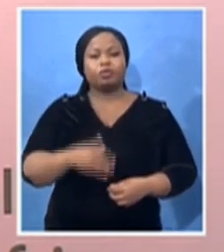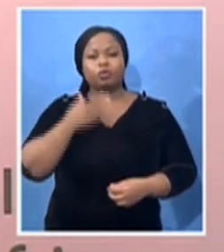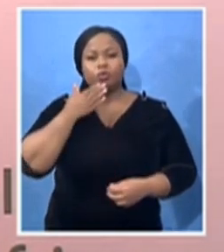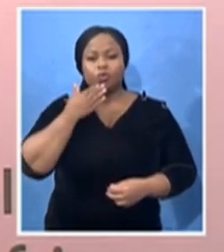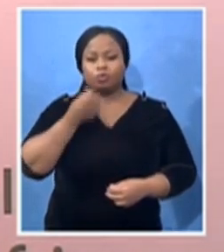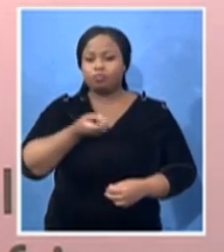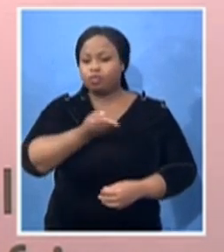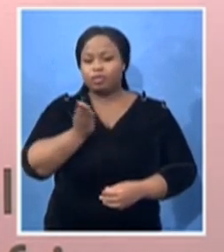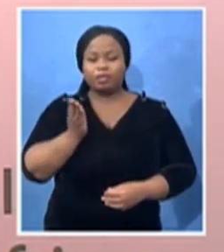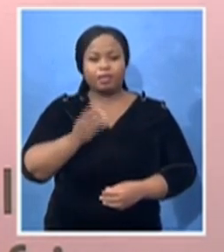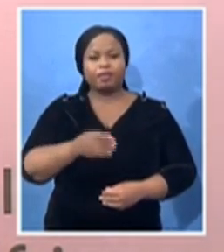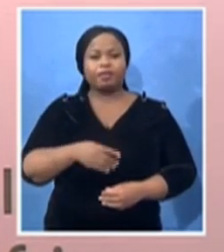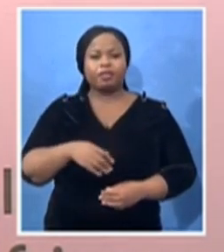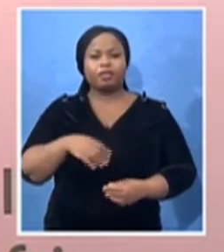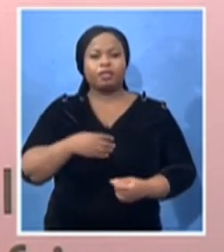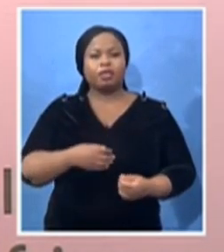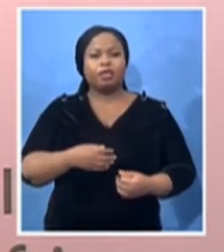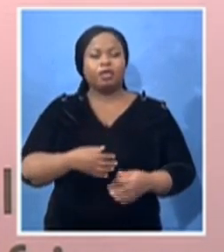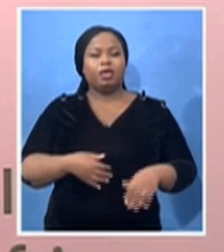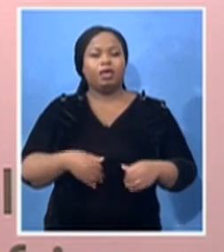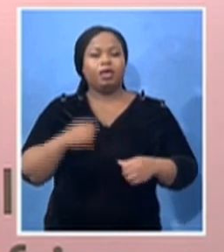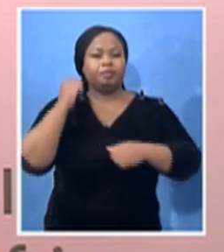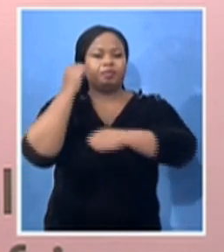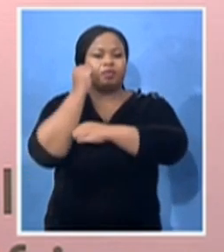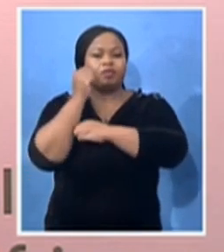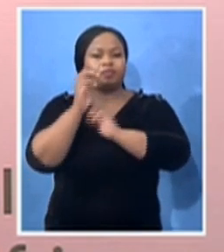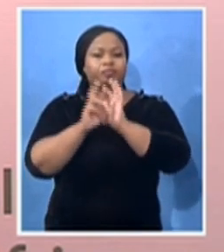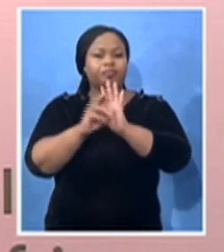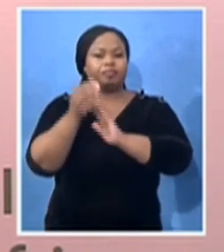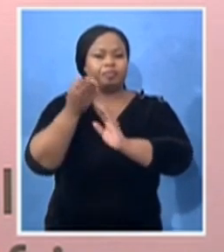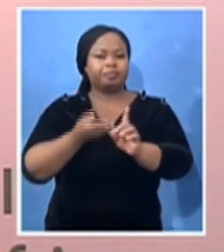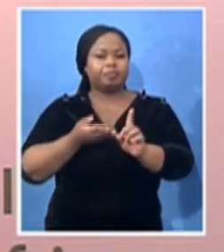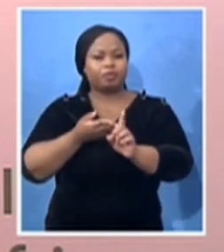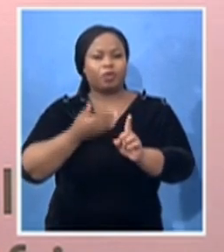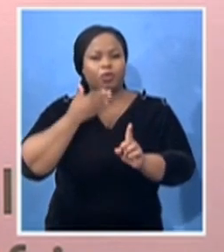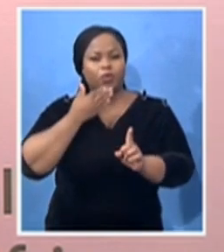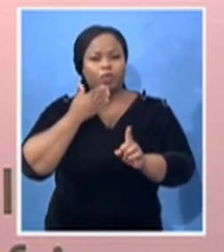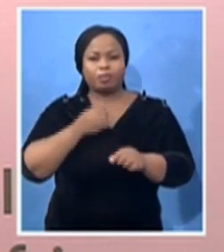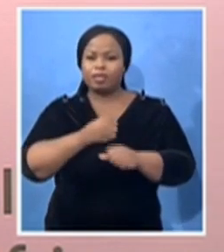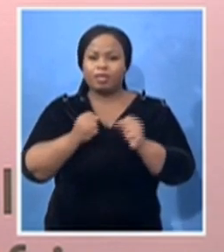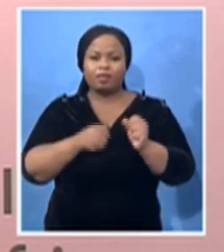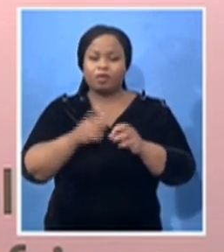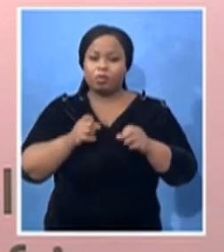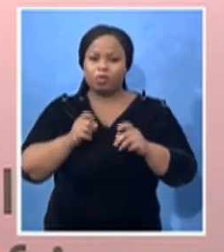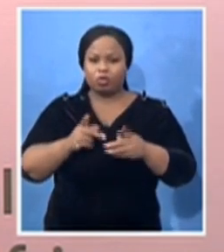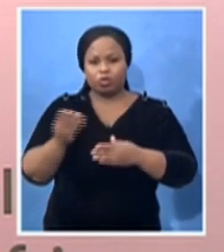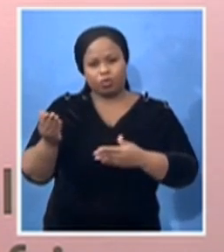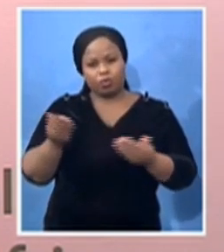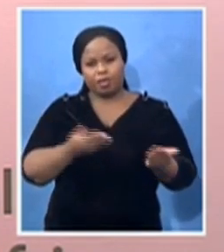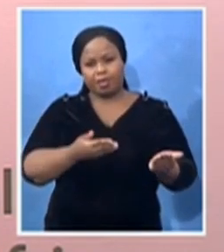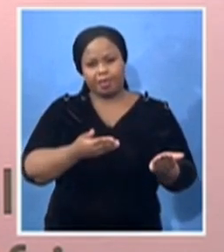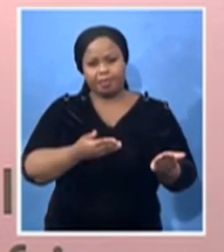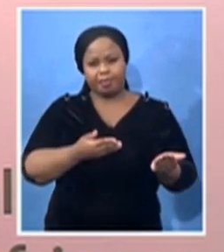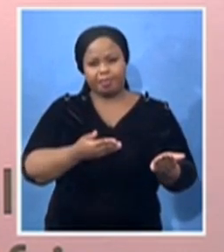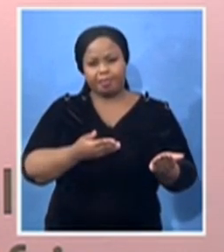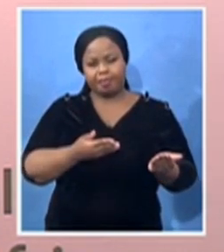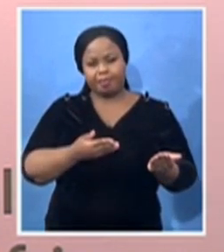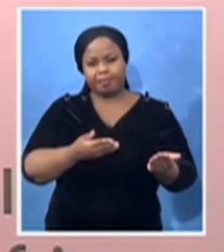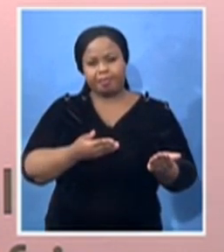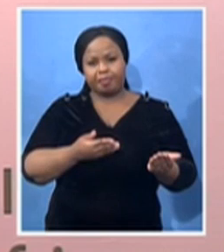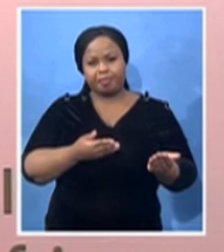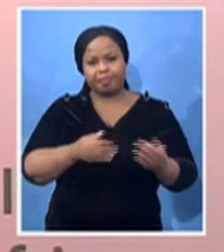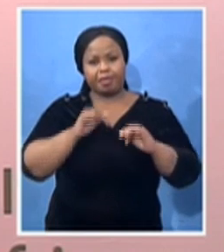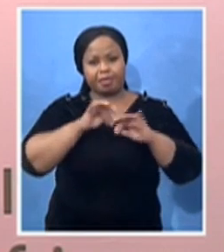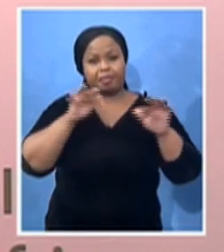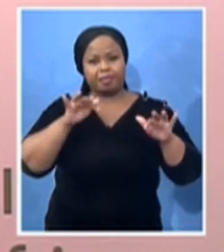I've never had an opportunity to welcome you in a public event, but I need to do